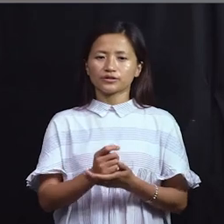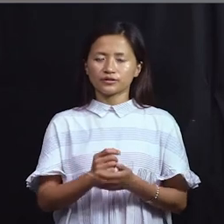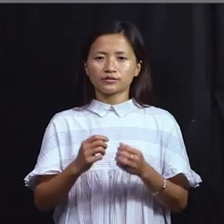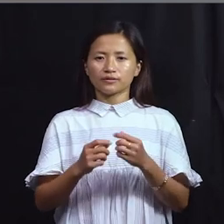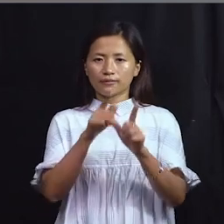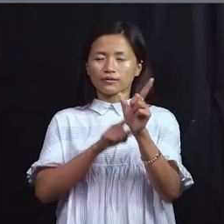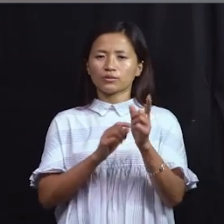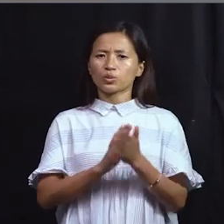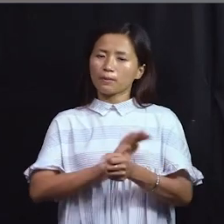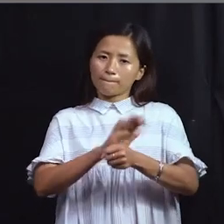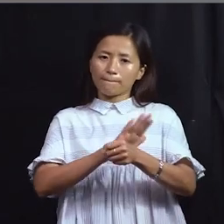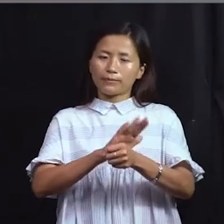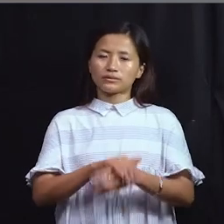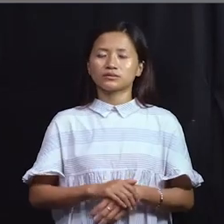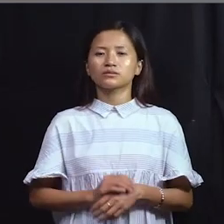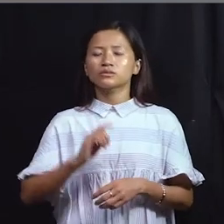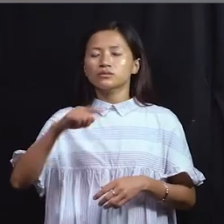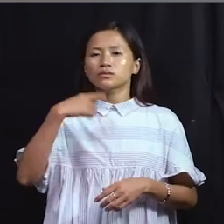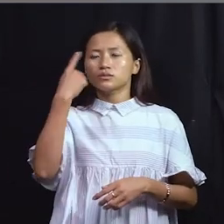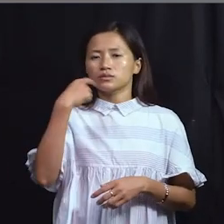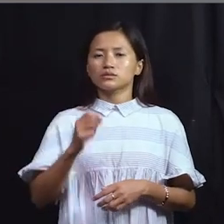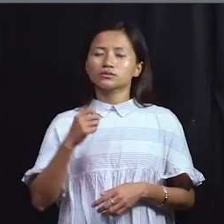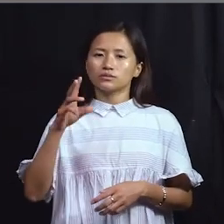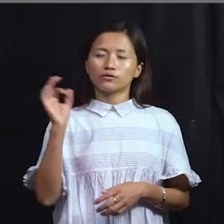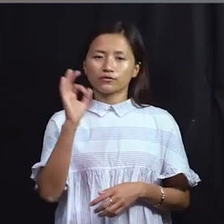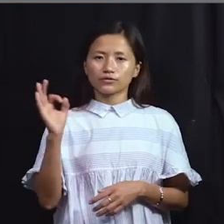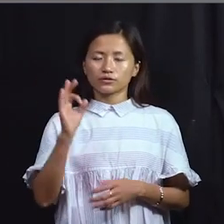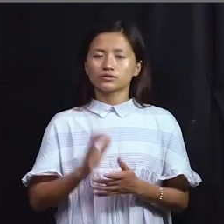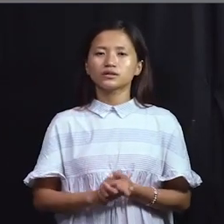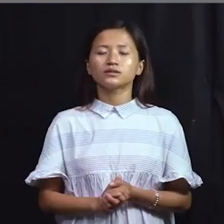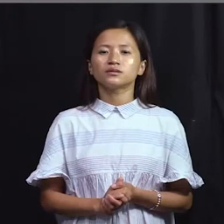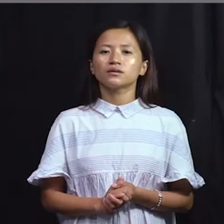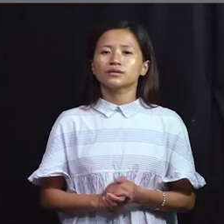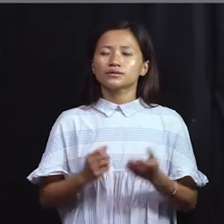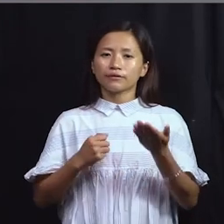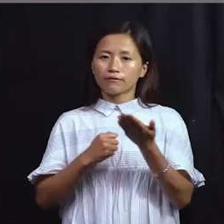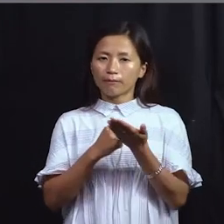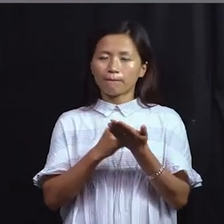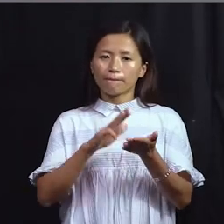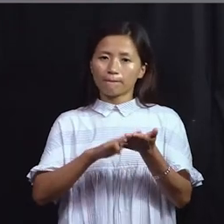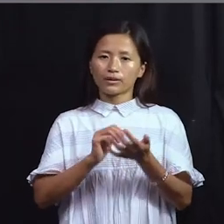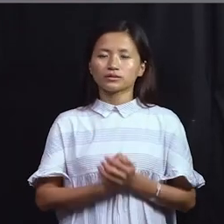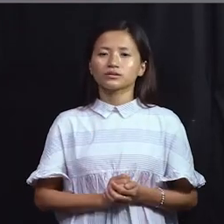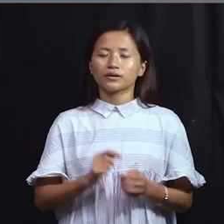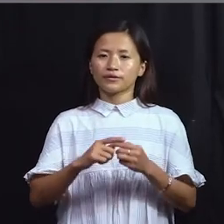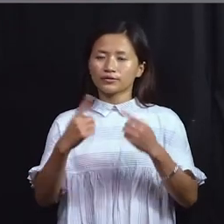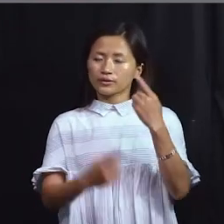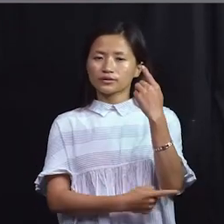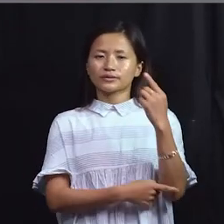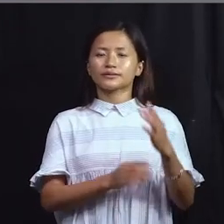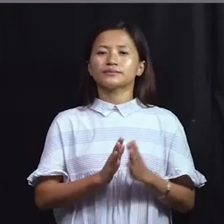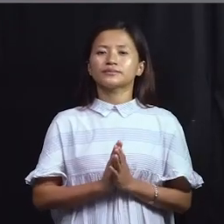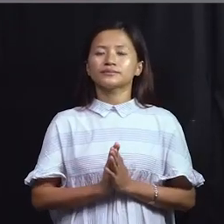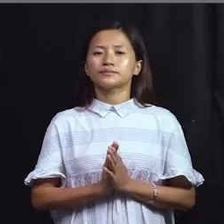busy, especially those people who go to office, especially in the during the time of March, because they have to make a conclusion. So